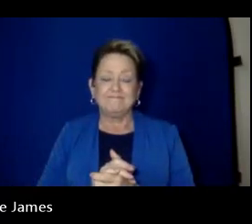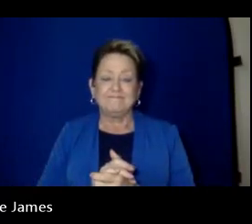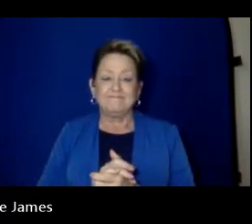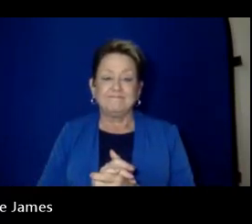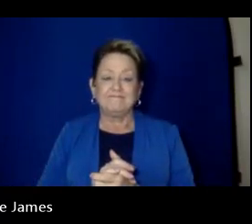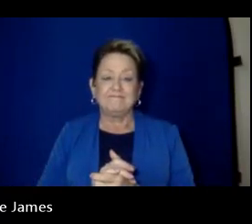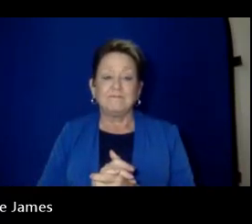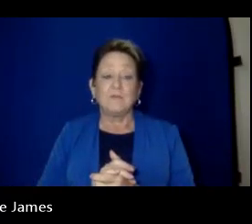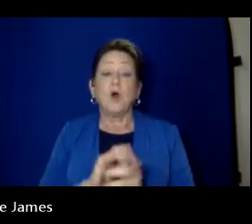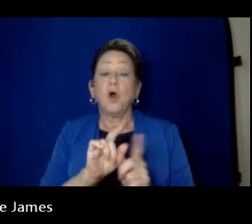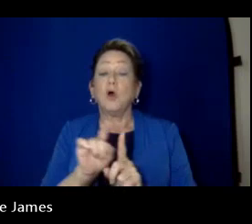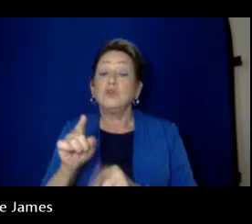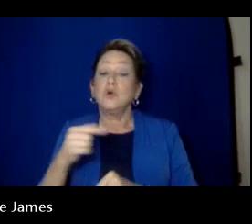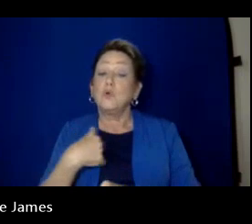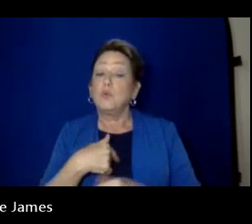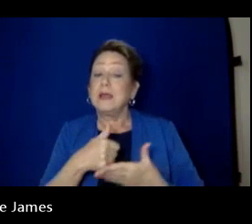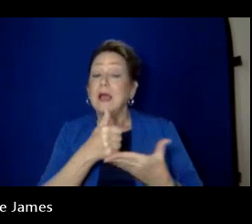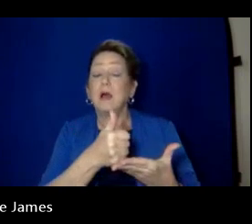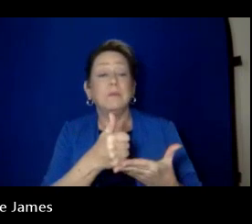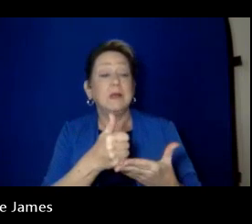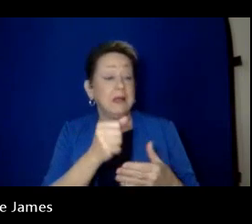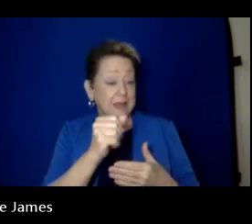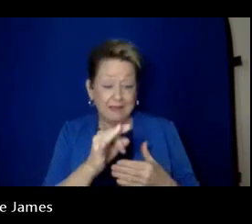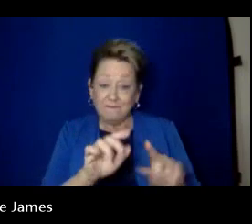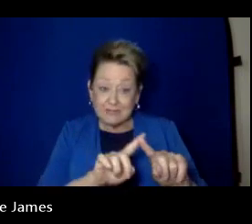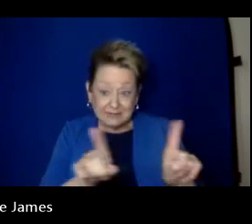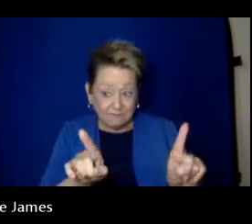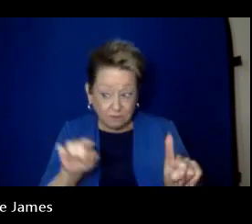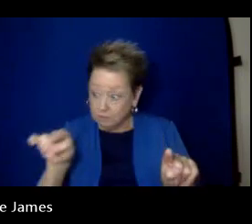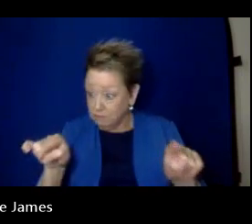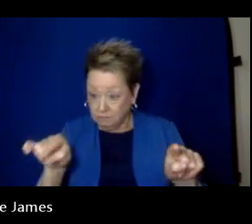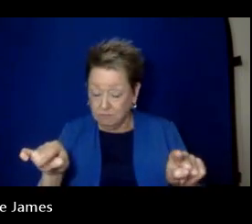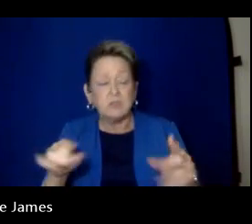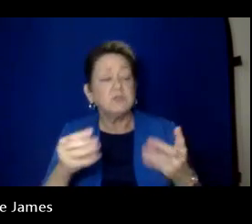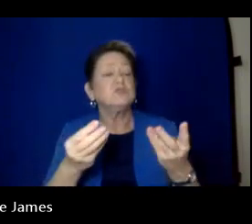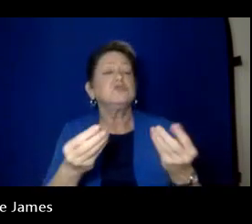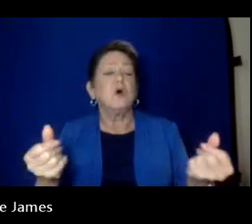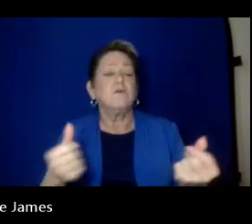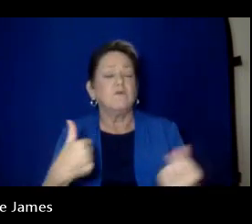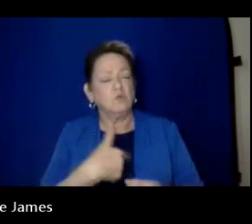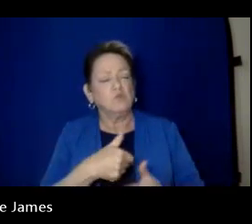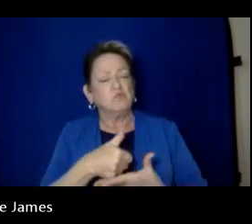count sheets. We also assisted in resolving any variances.